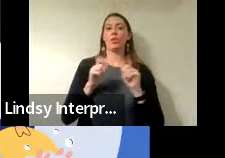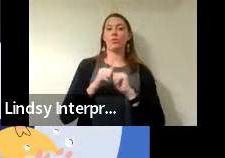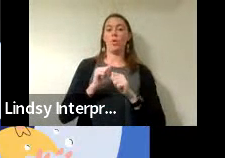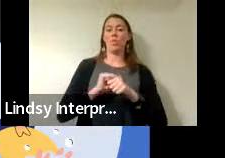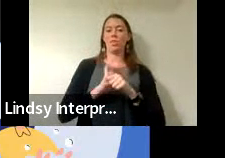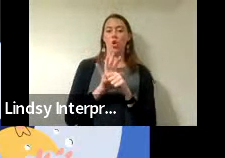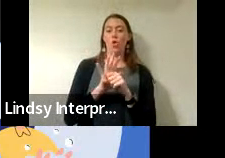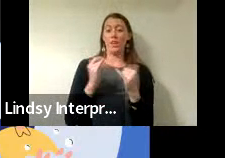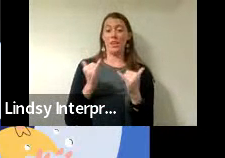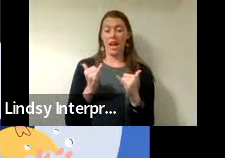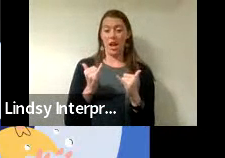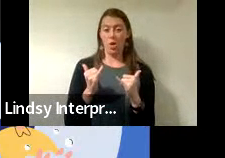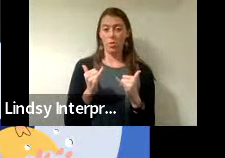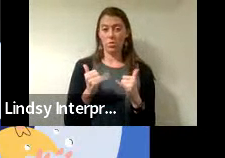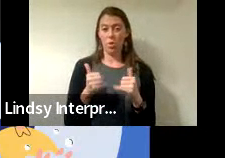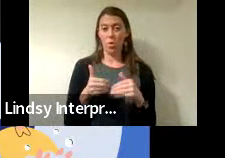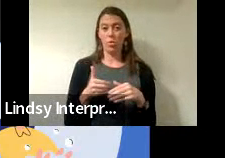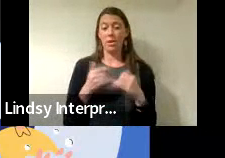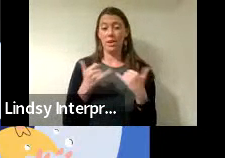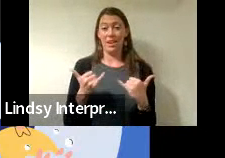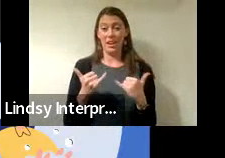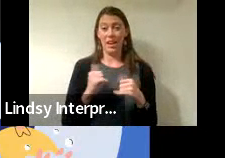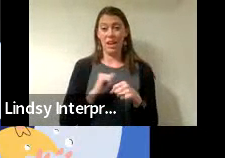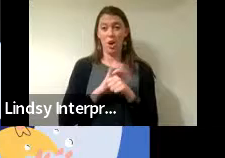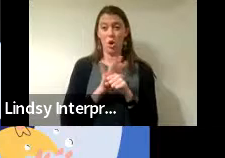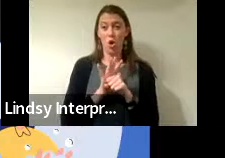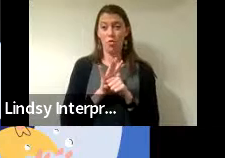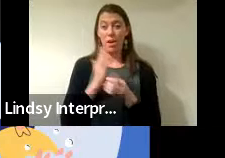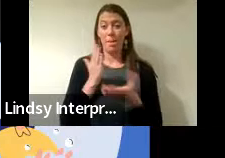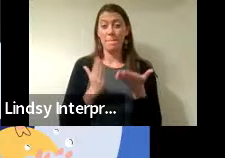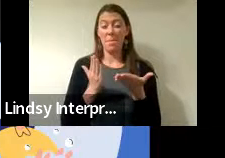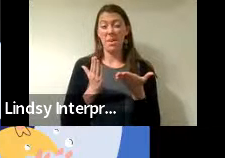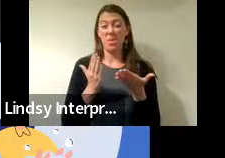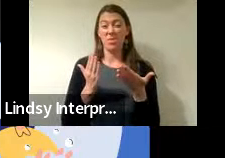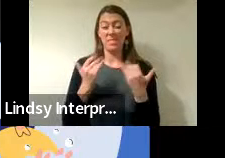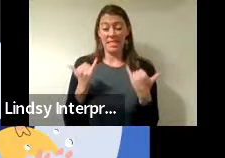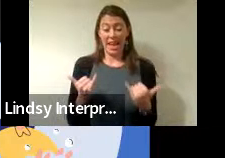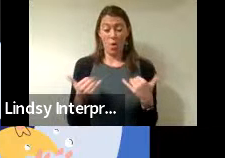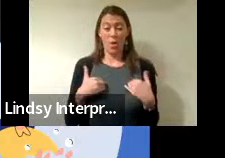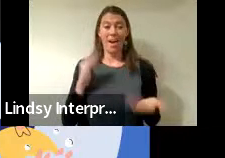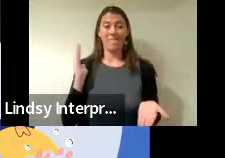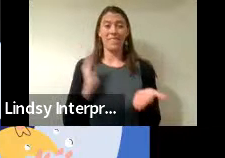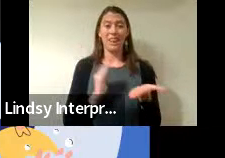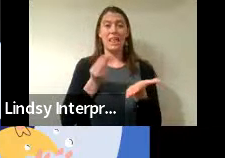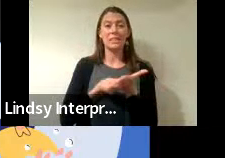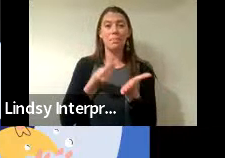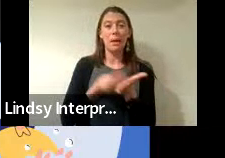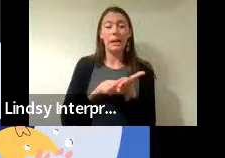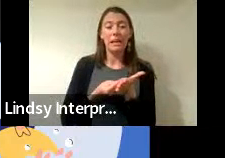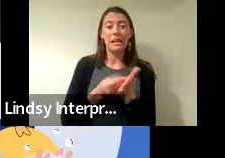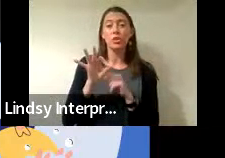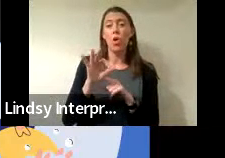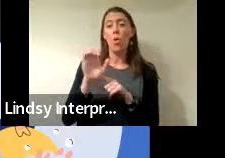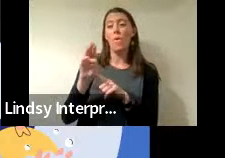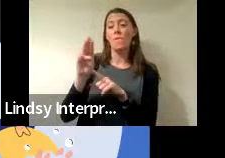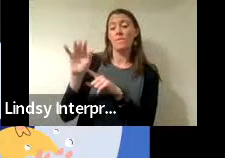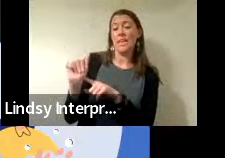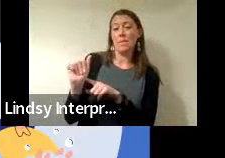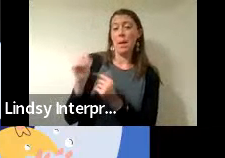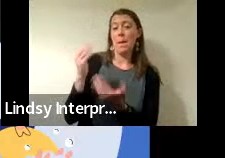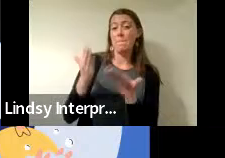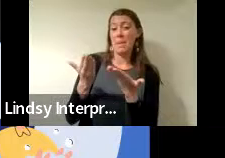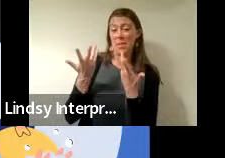As we enter into this next phase, there may be reductions in funding. We talk about FEMA maybe coming to an end, the Federal Emergency Act,